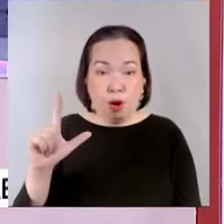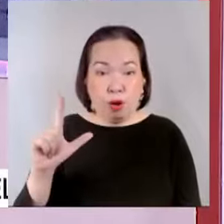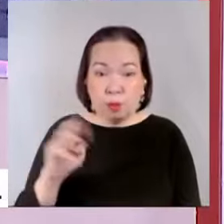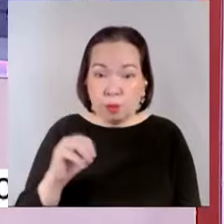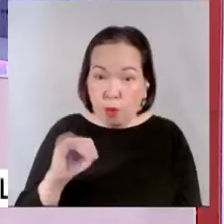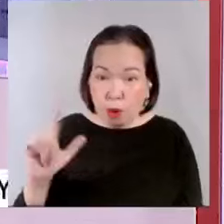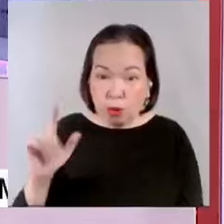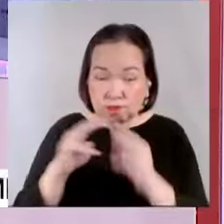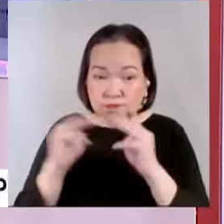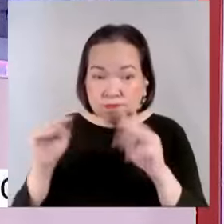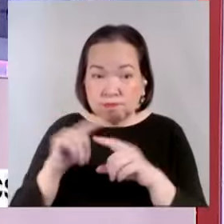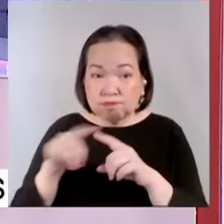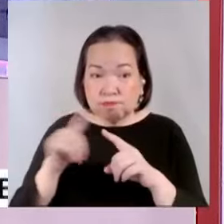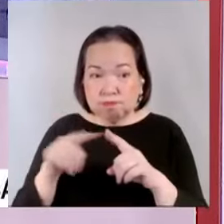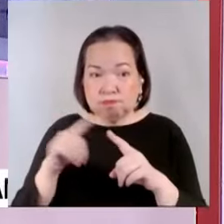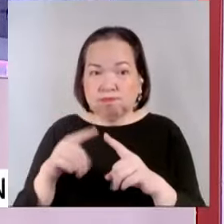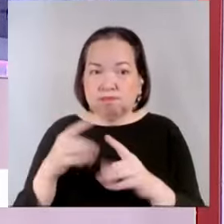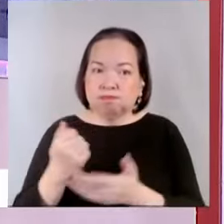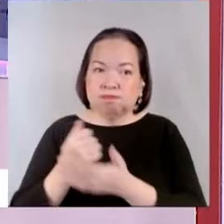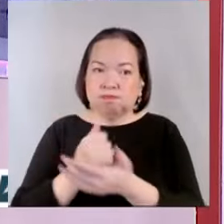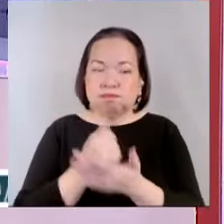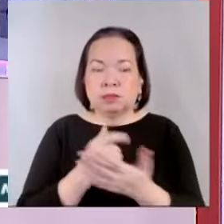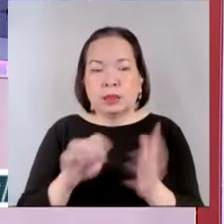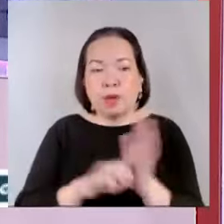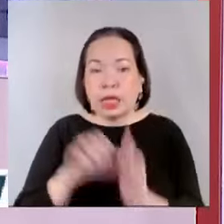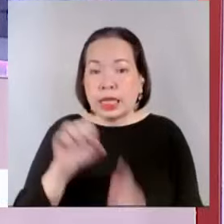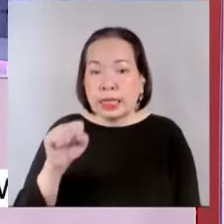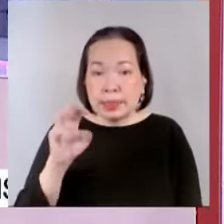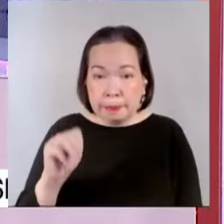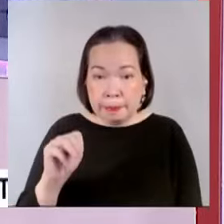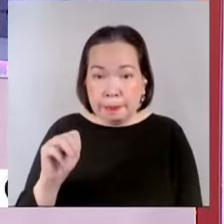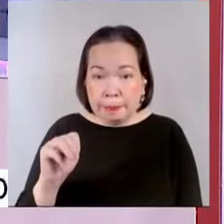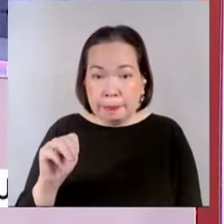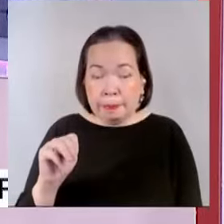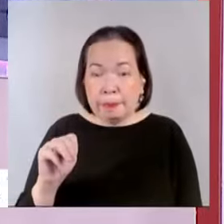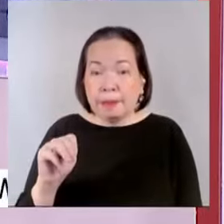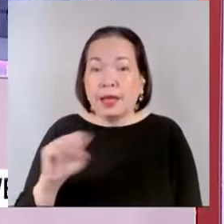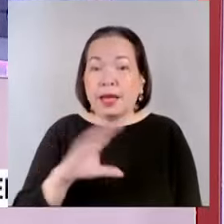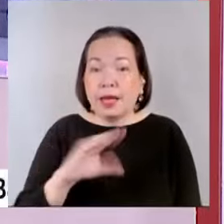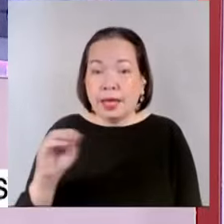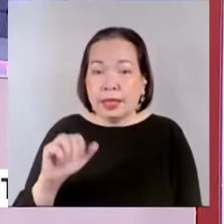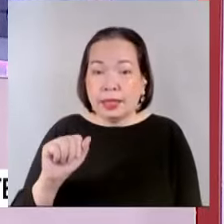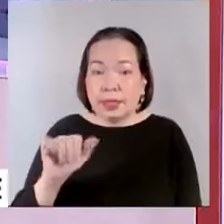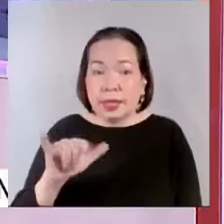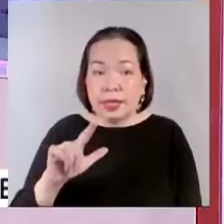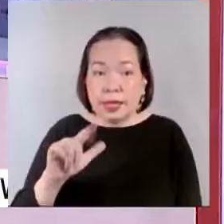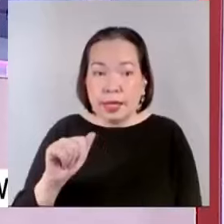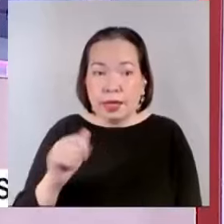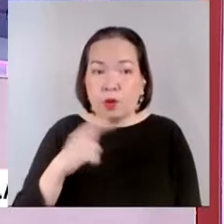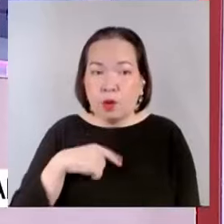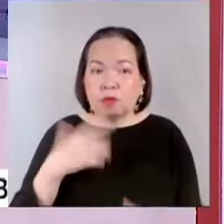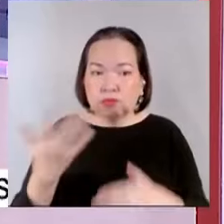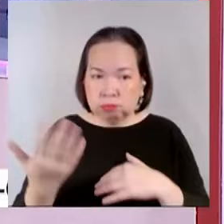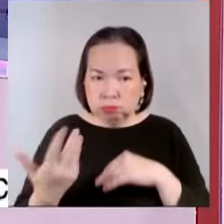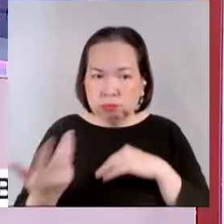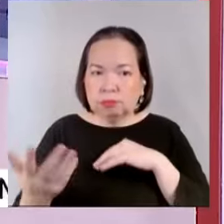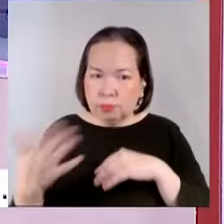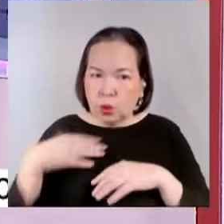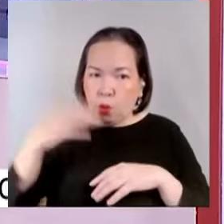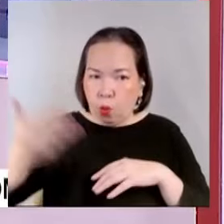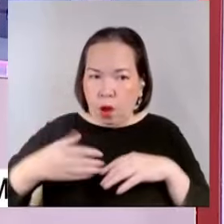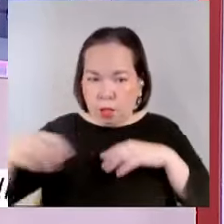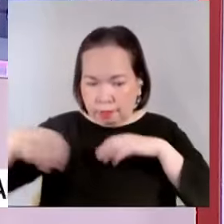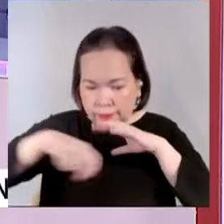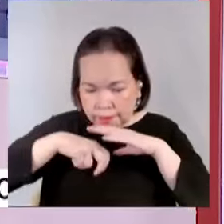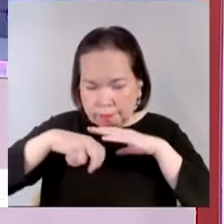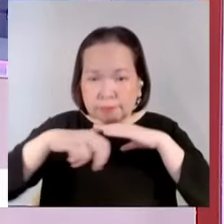the inclement weather. SM Branches and Ayala Malls across the country announced they will accommodate those who seek temporary